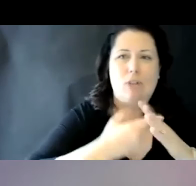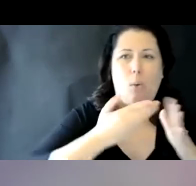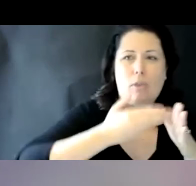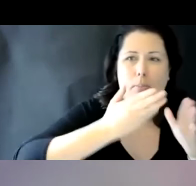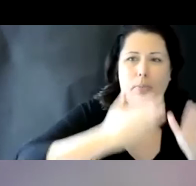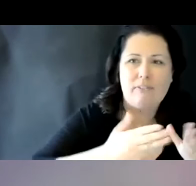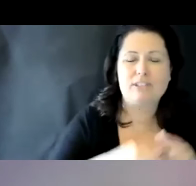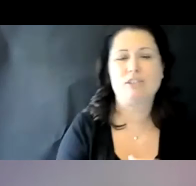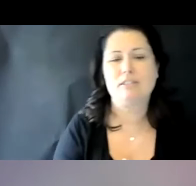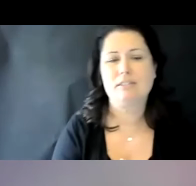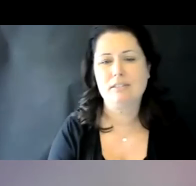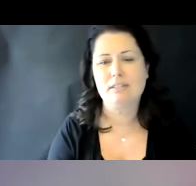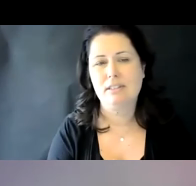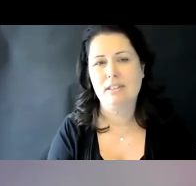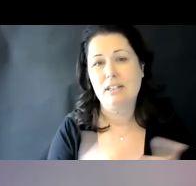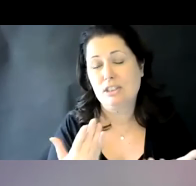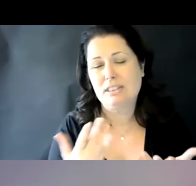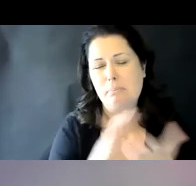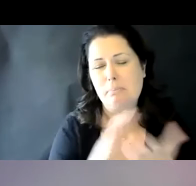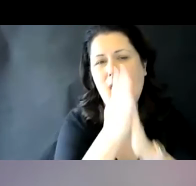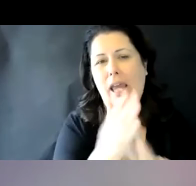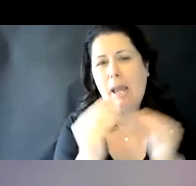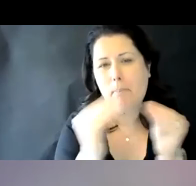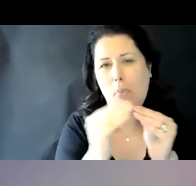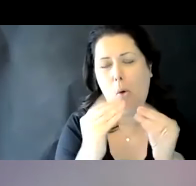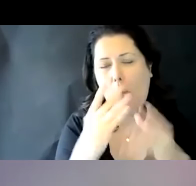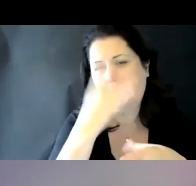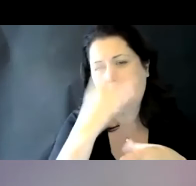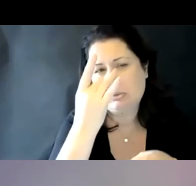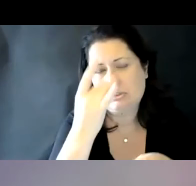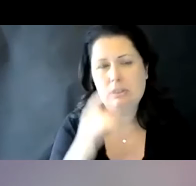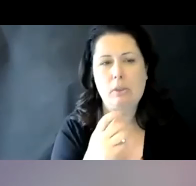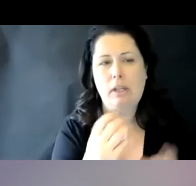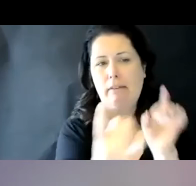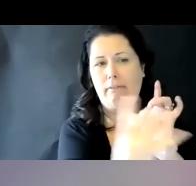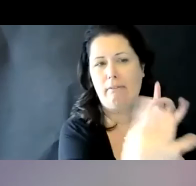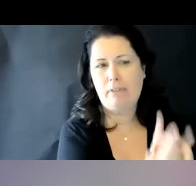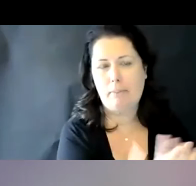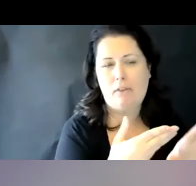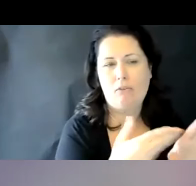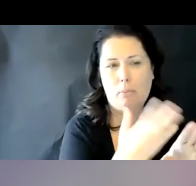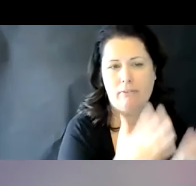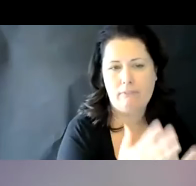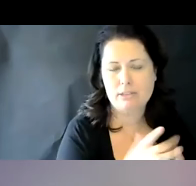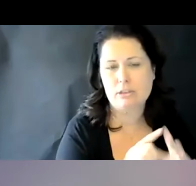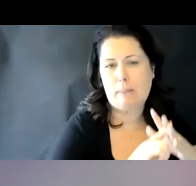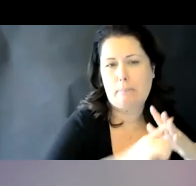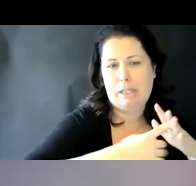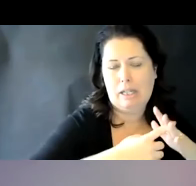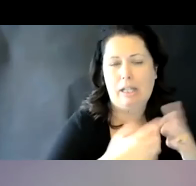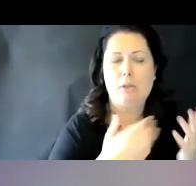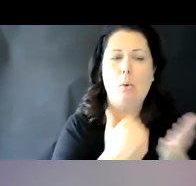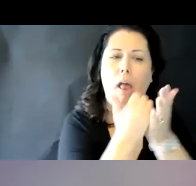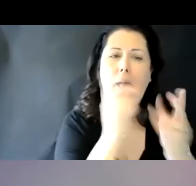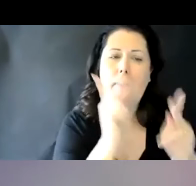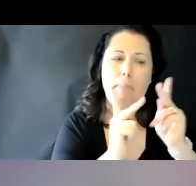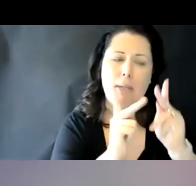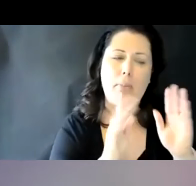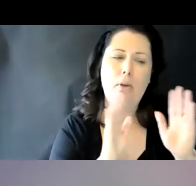to stop in the end. It just made it more interesting to get the kind of critical feedback. And I think it helped people to hone down on what was problematic